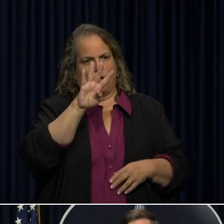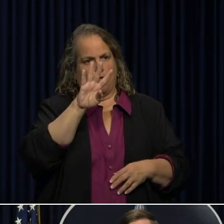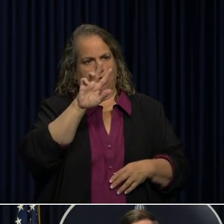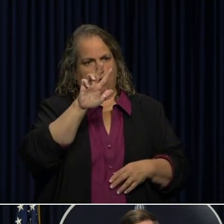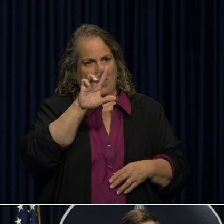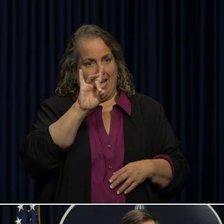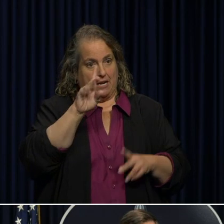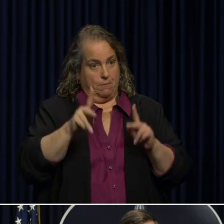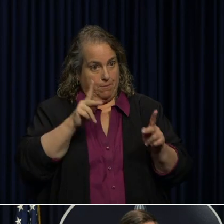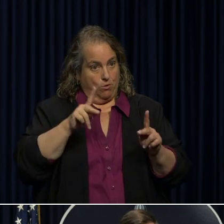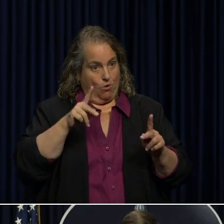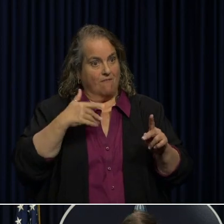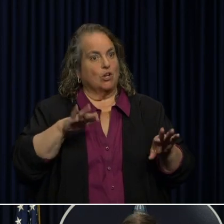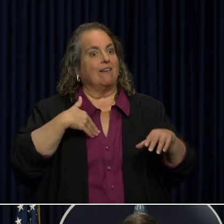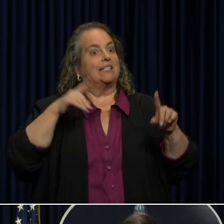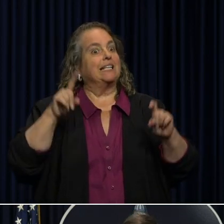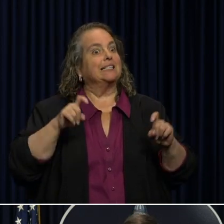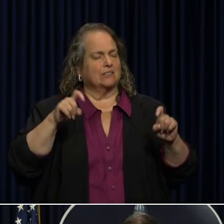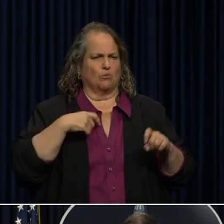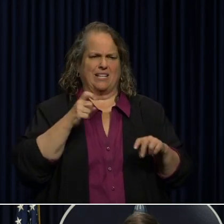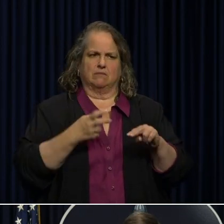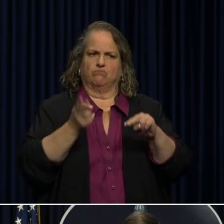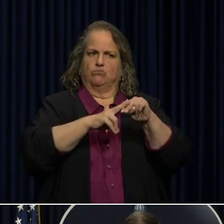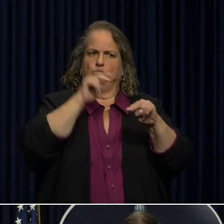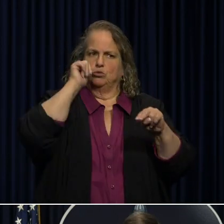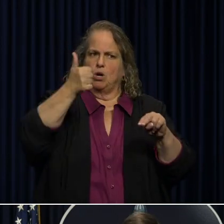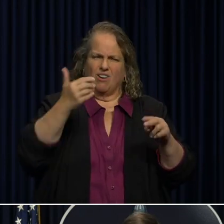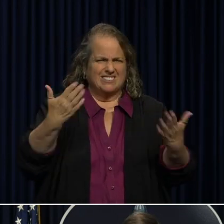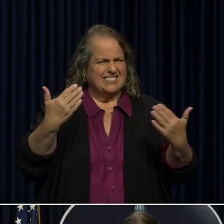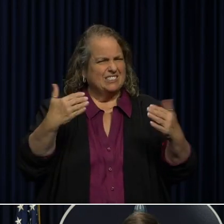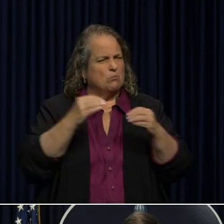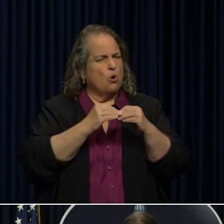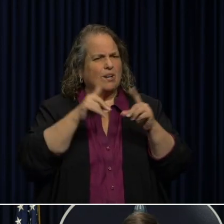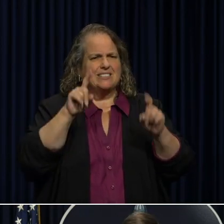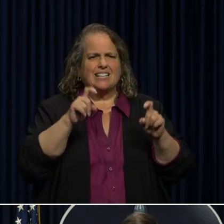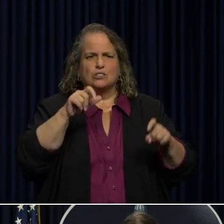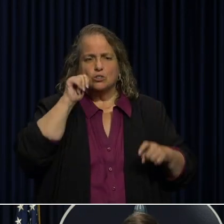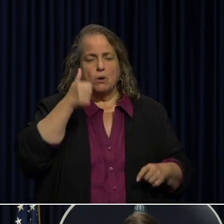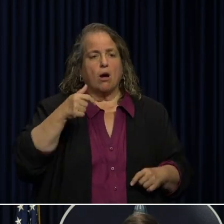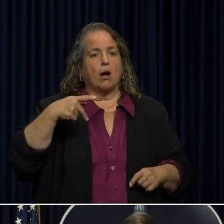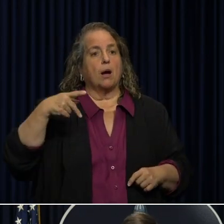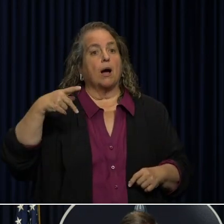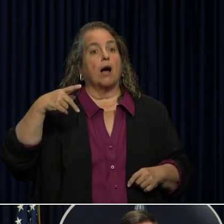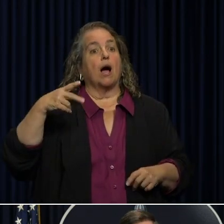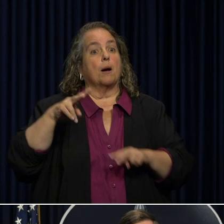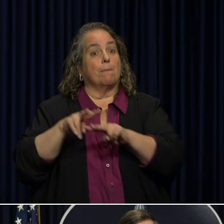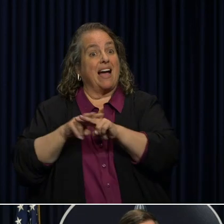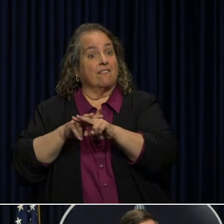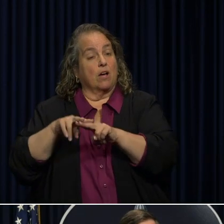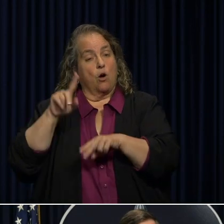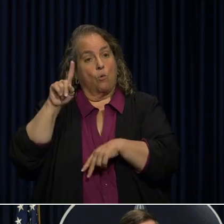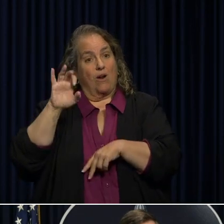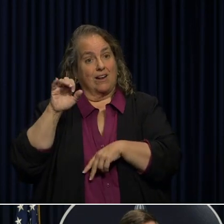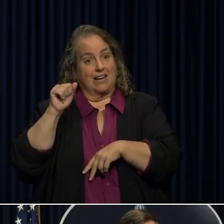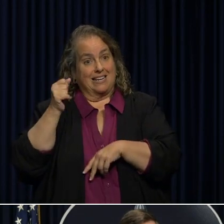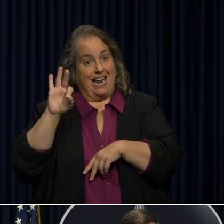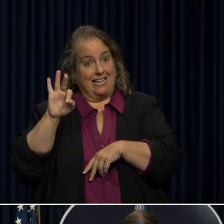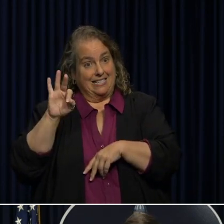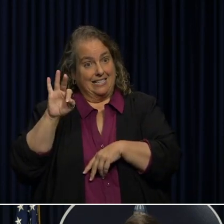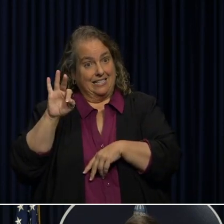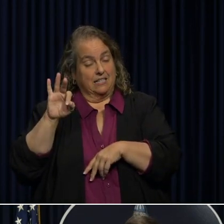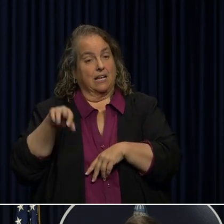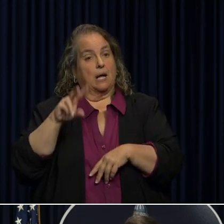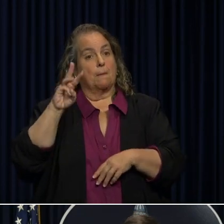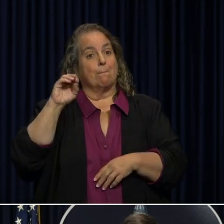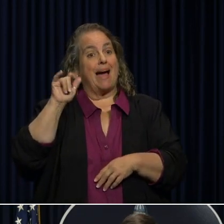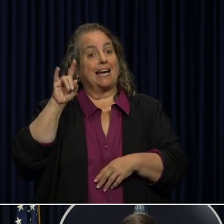that tomorrow. Let's make sure we're getting people tested, everybody tested. Pikeville had 118. Madisonville had